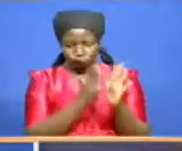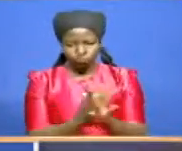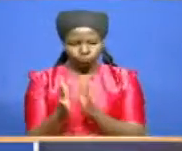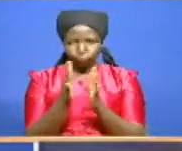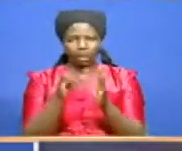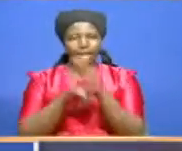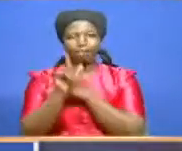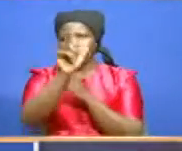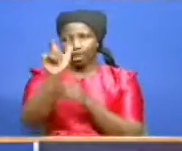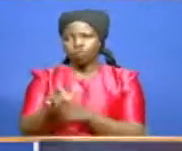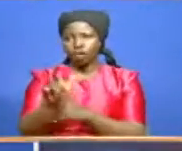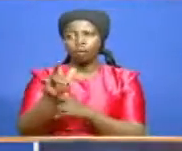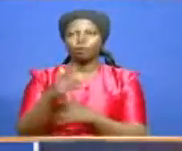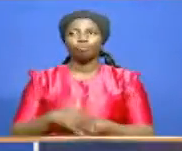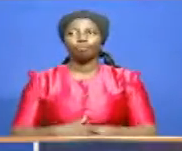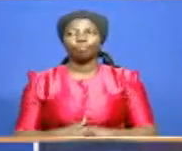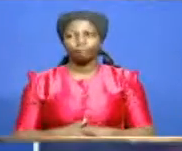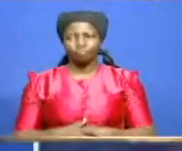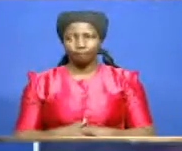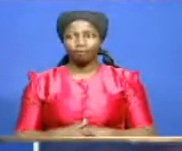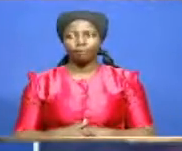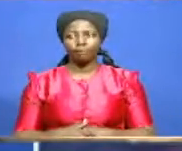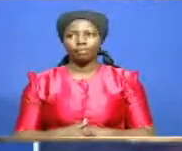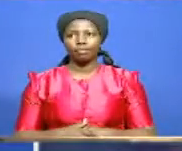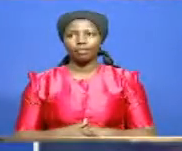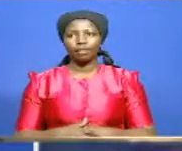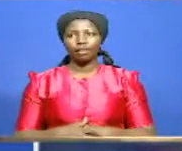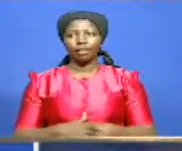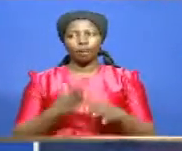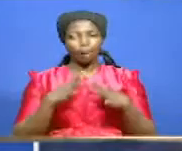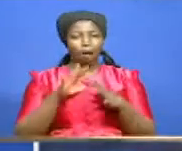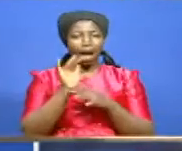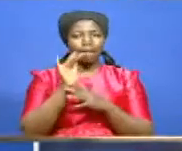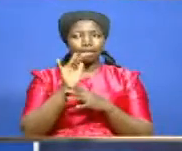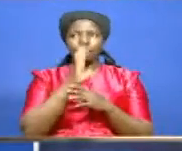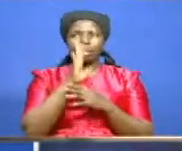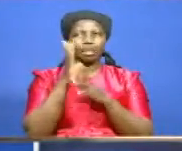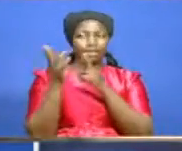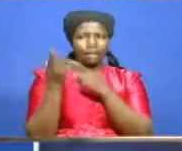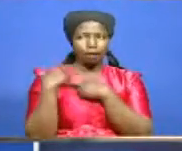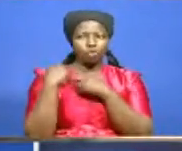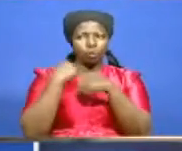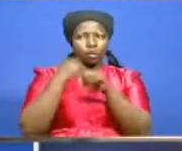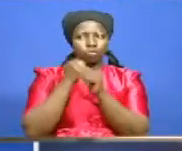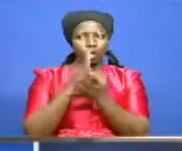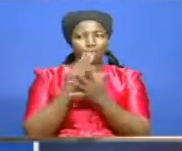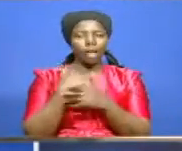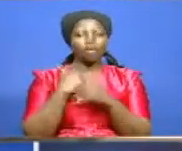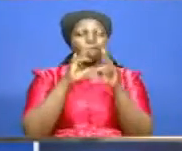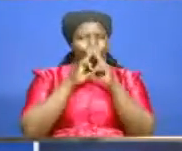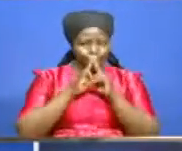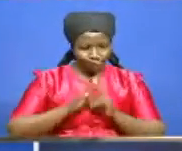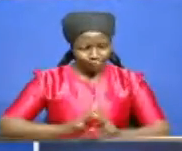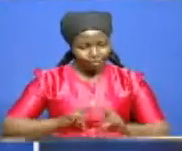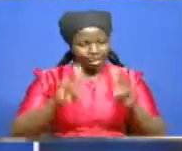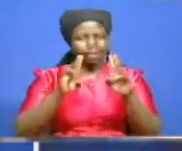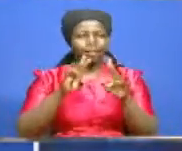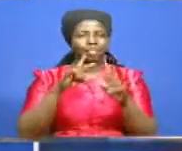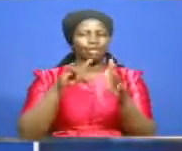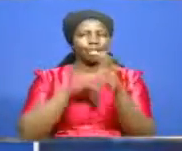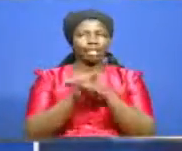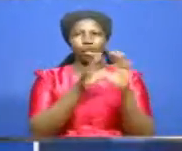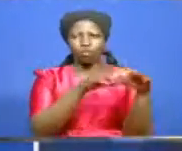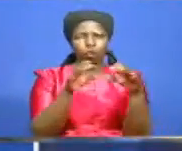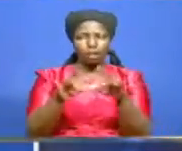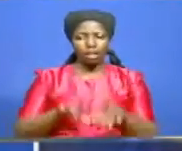region and leaders urged to play key roles in ensuring there is lasting peace between communities living in the area.